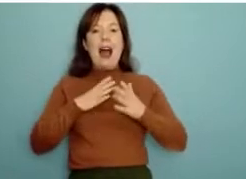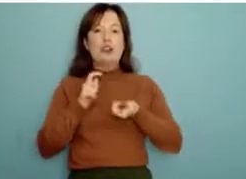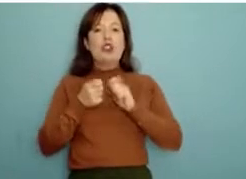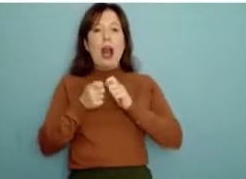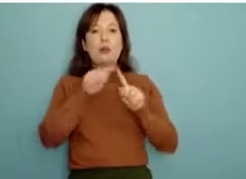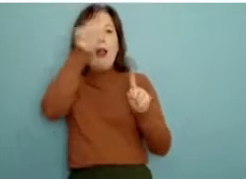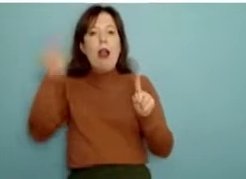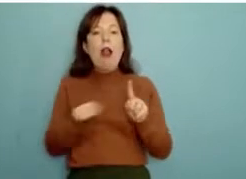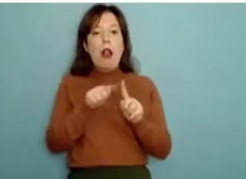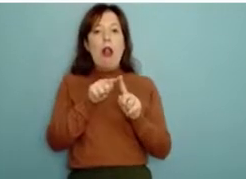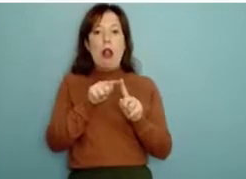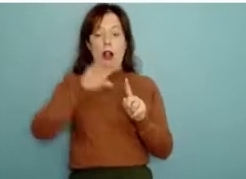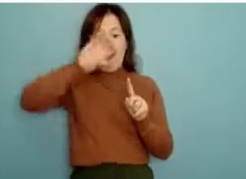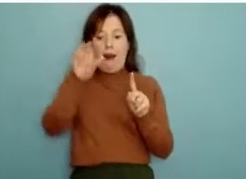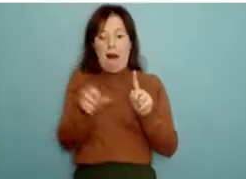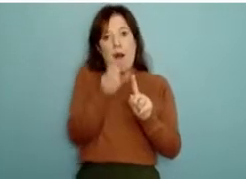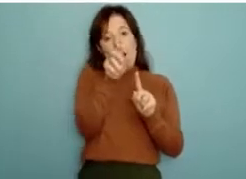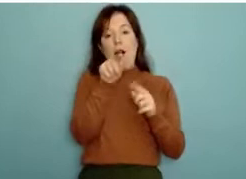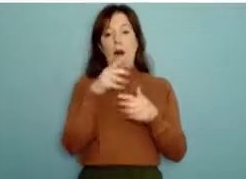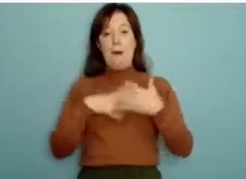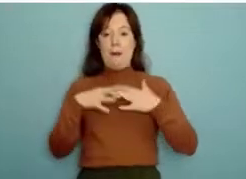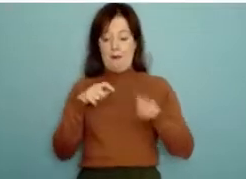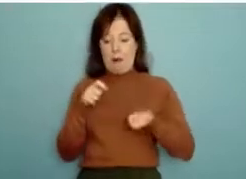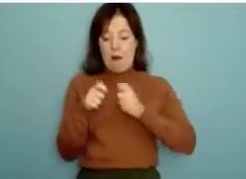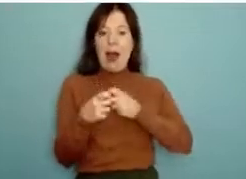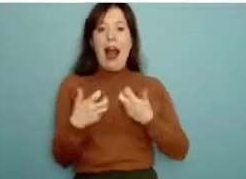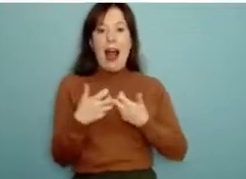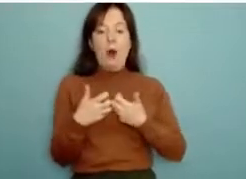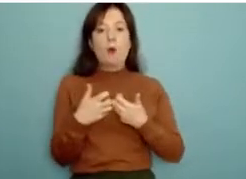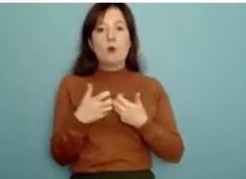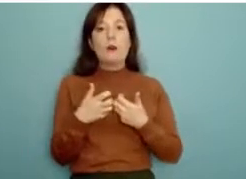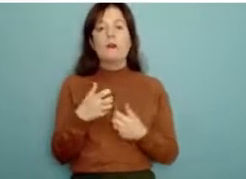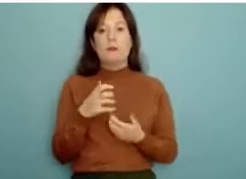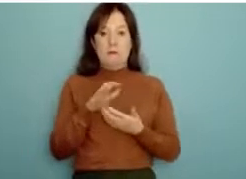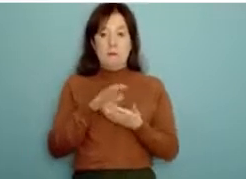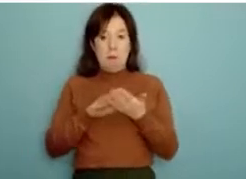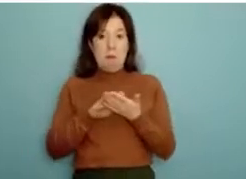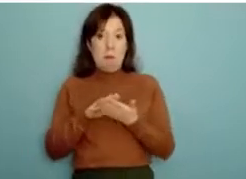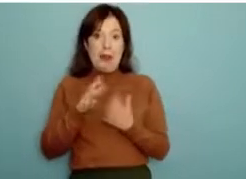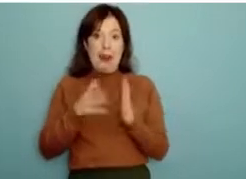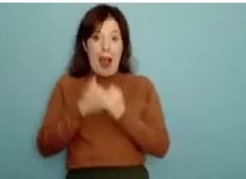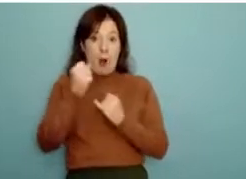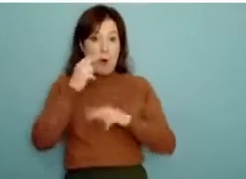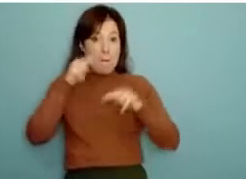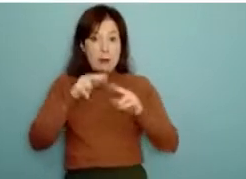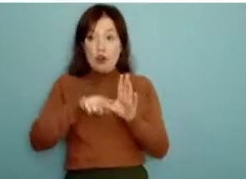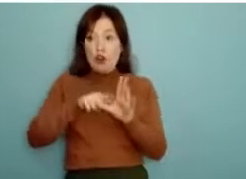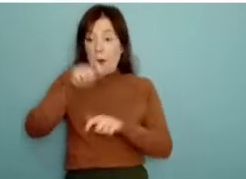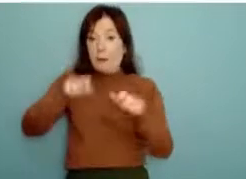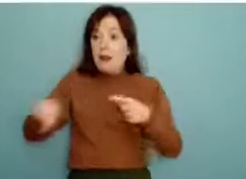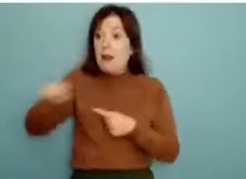designing behaviour change interventions. So there's many opportunities to learn from this in outcome measures in young people's mental health settings.